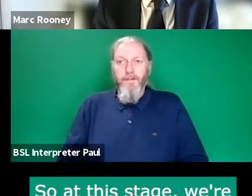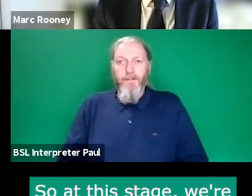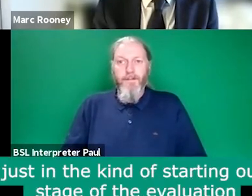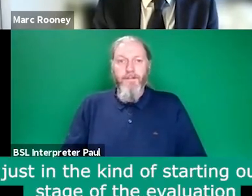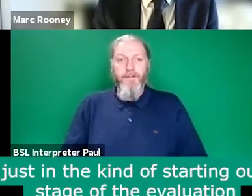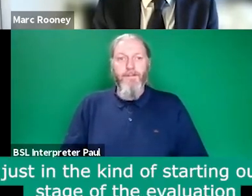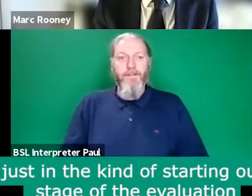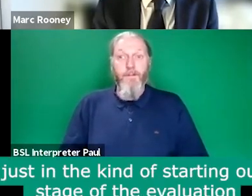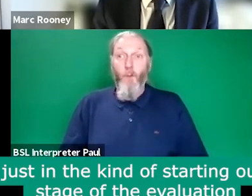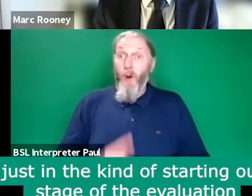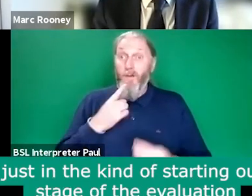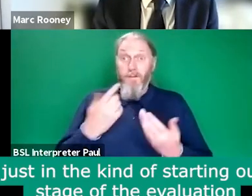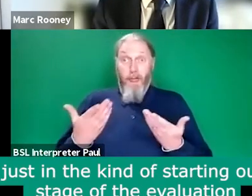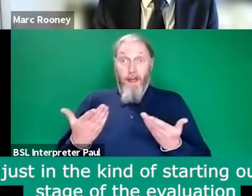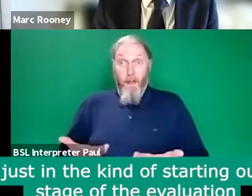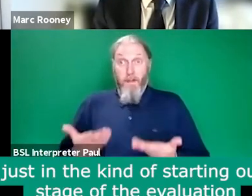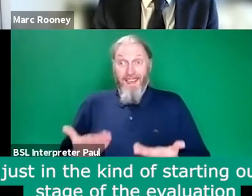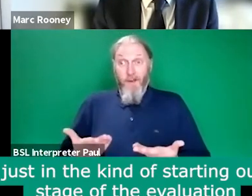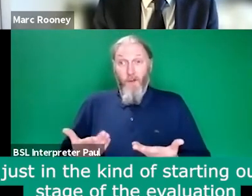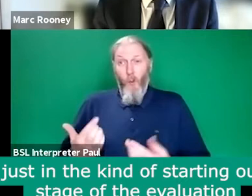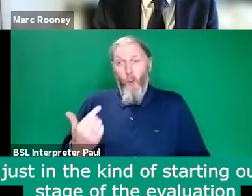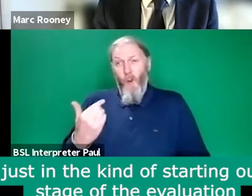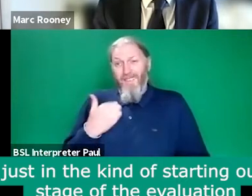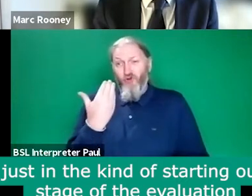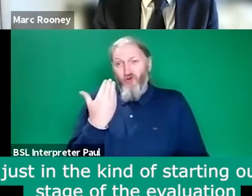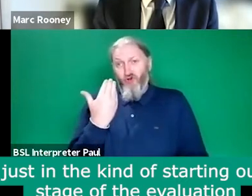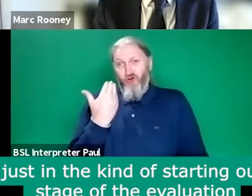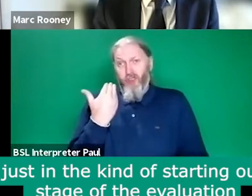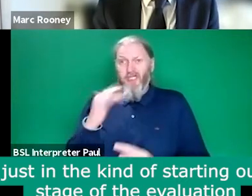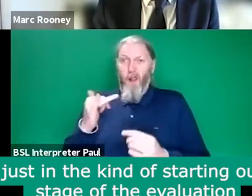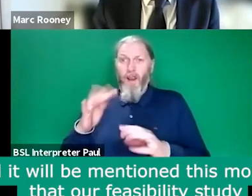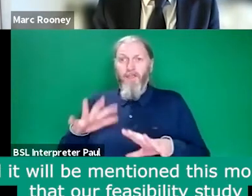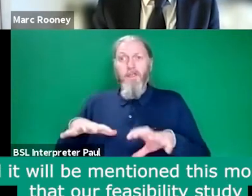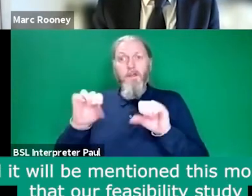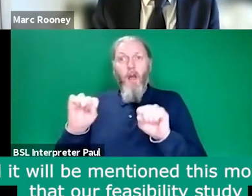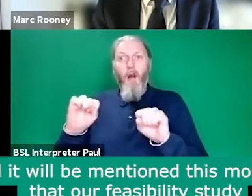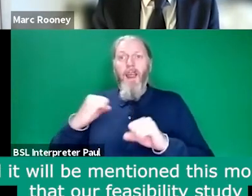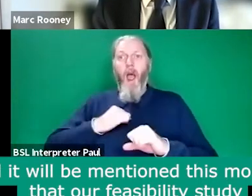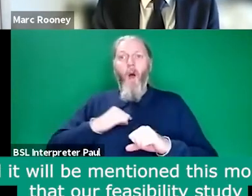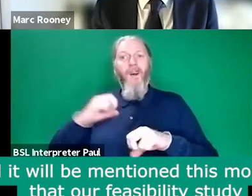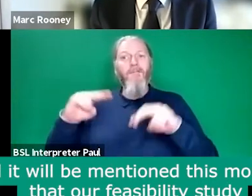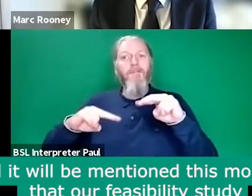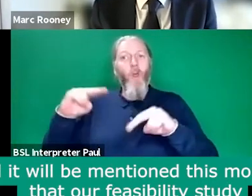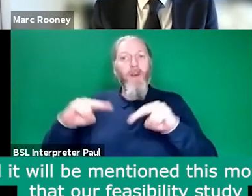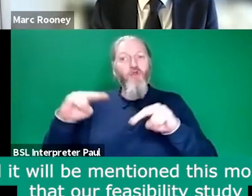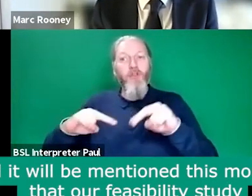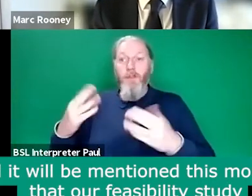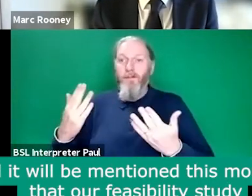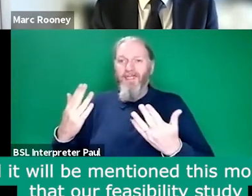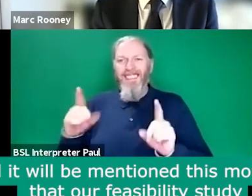stage, we're just in the kind of starting out stage of the evaluation, and it will have been mentioned this